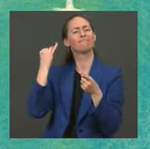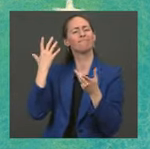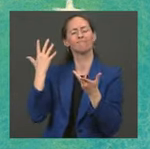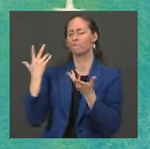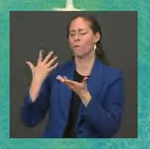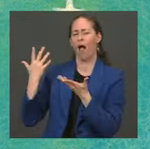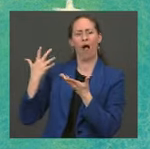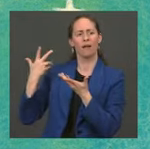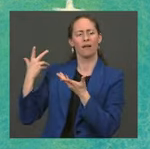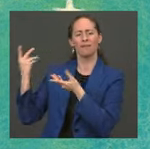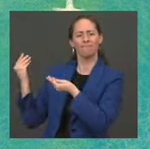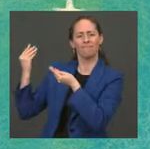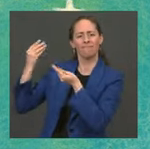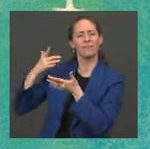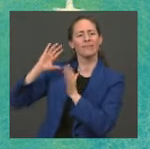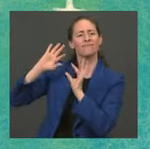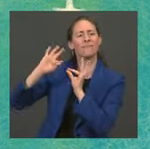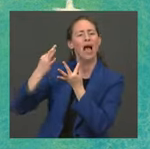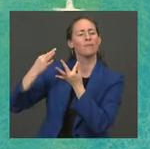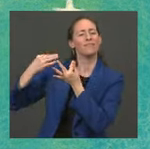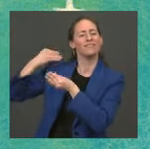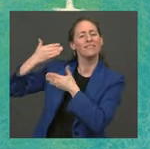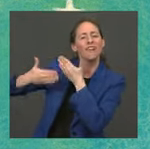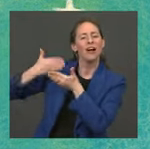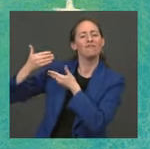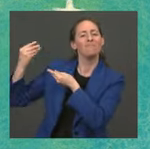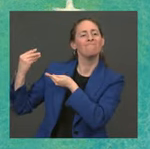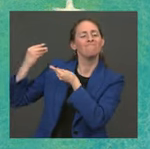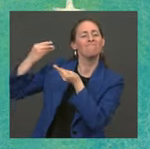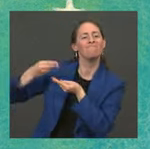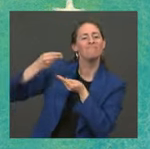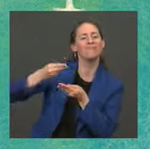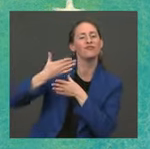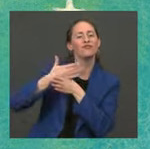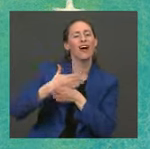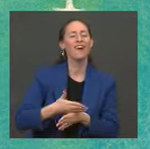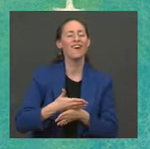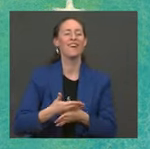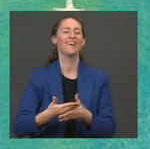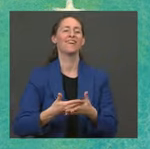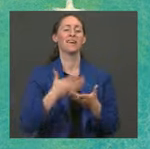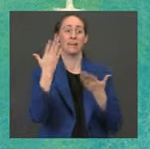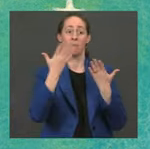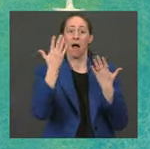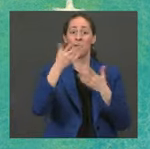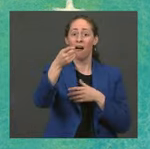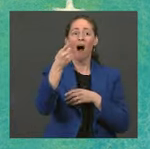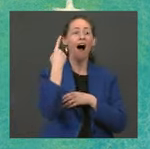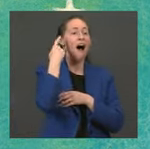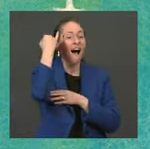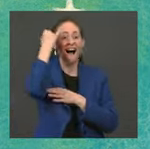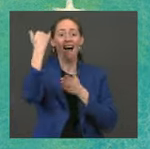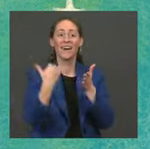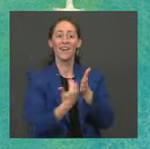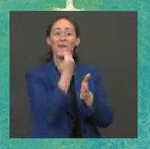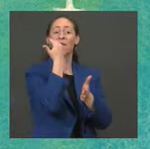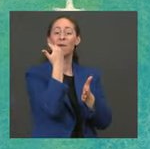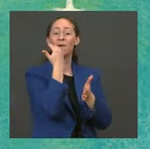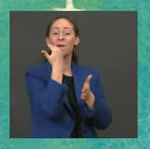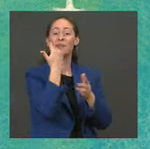Maybe it's a tradition that you created with the family you chose, you know, writing a new chapter together.